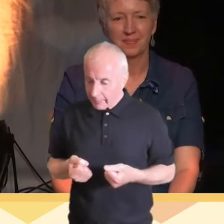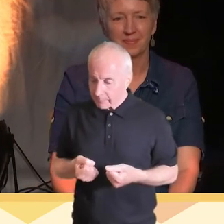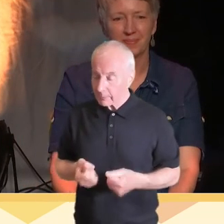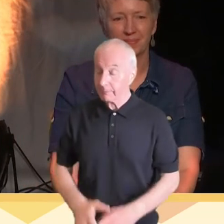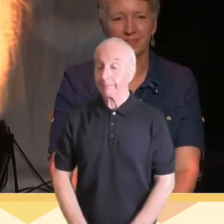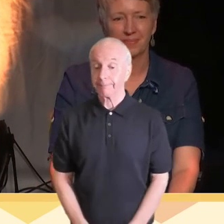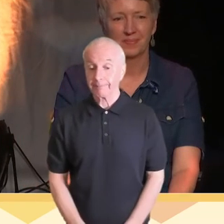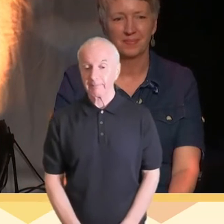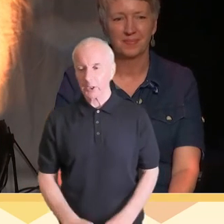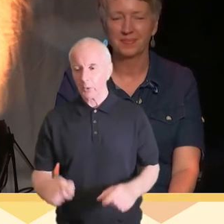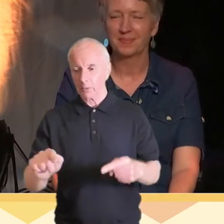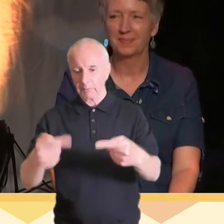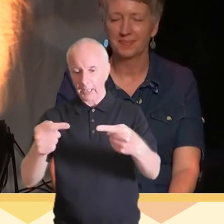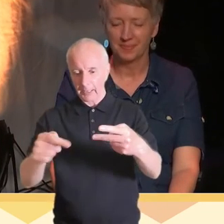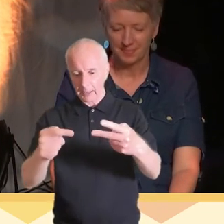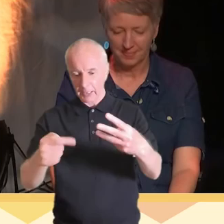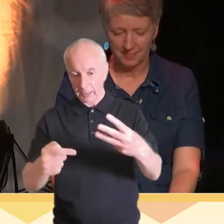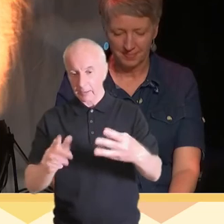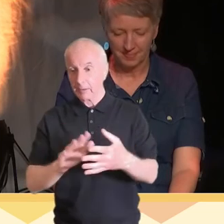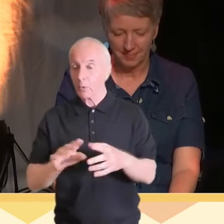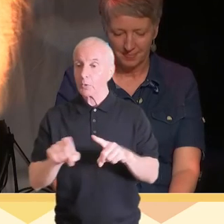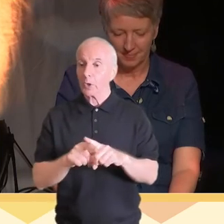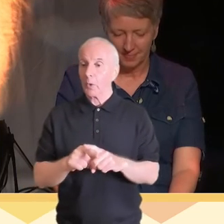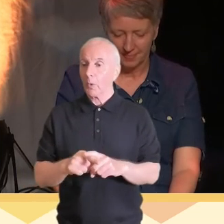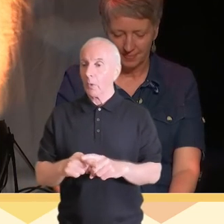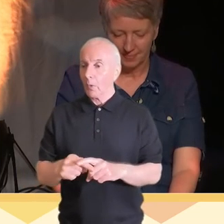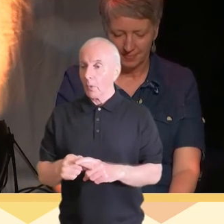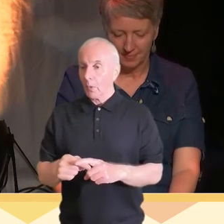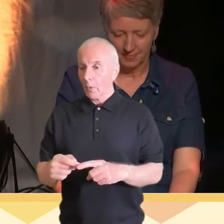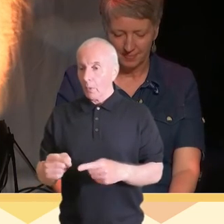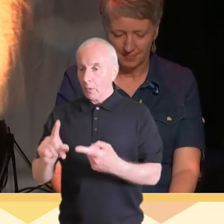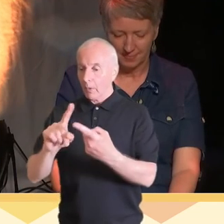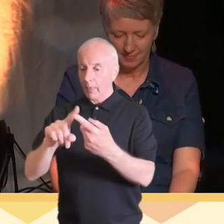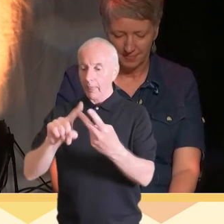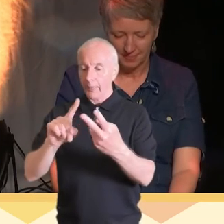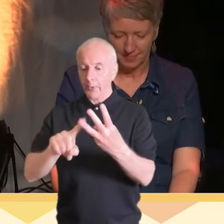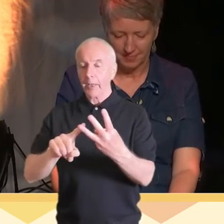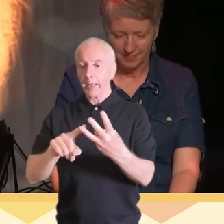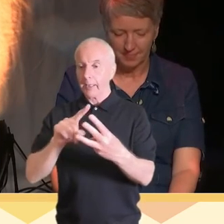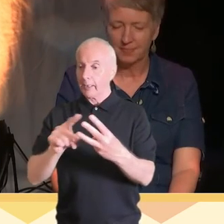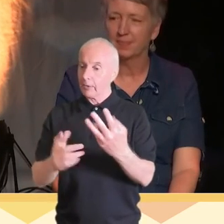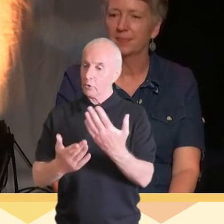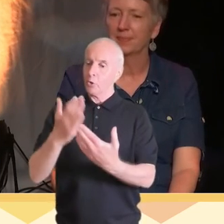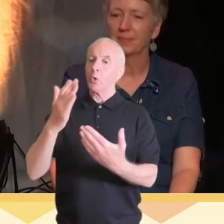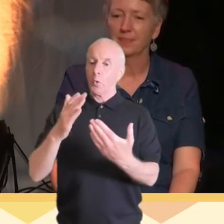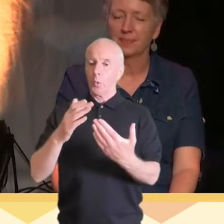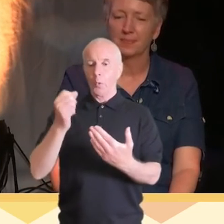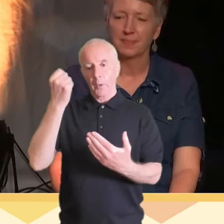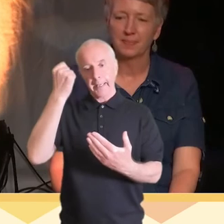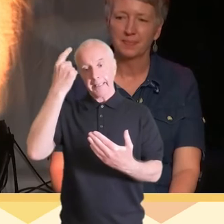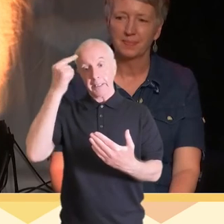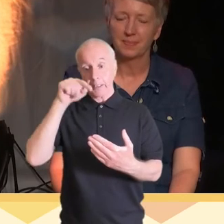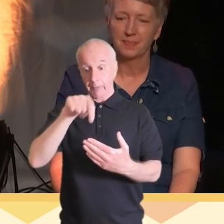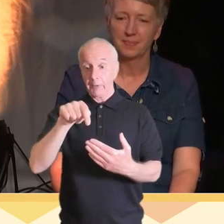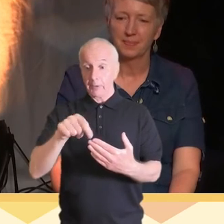challenges. There are also three initiatives where we are collaborating together, and I just want to highlight those quickly